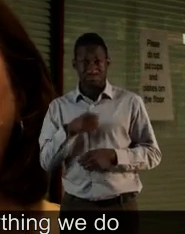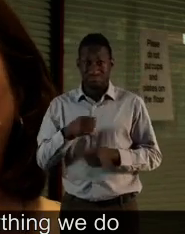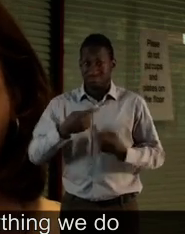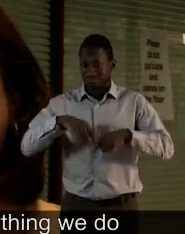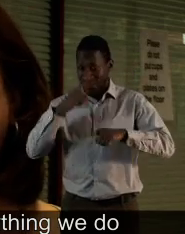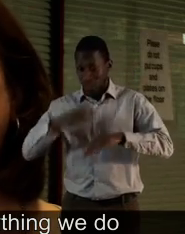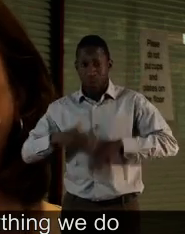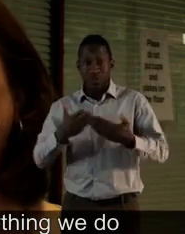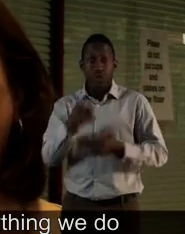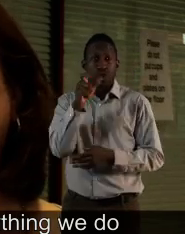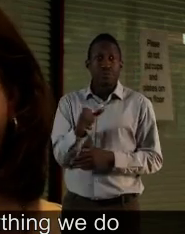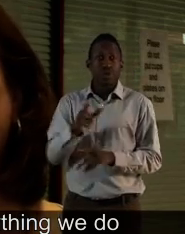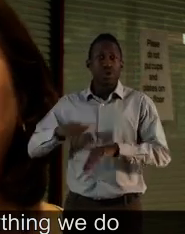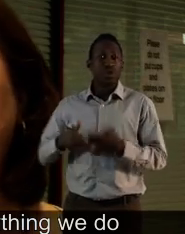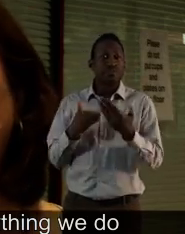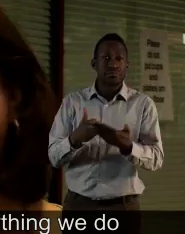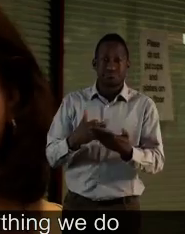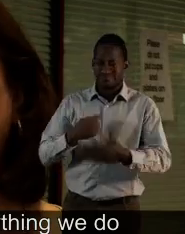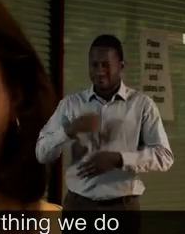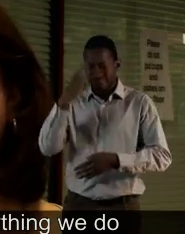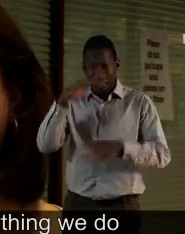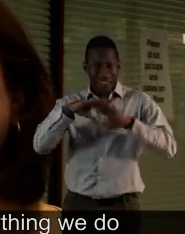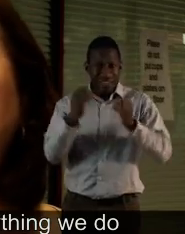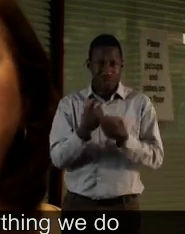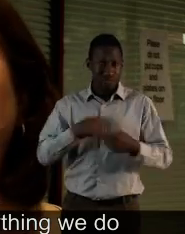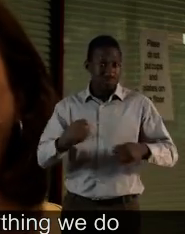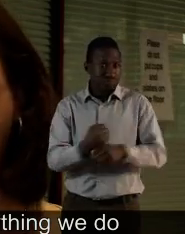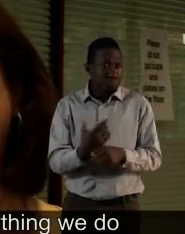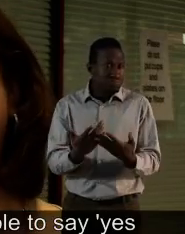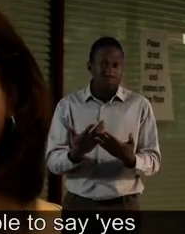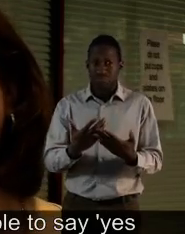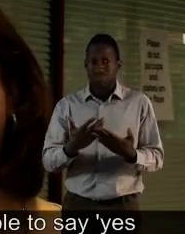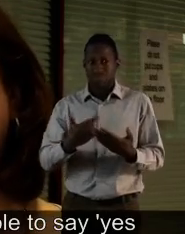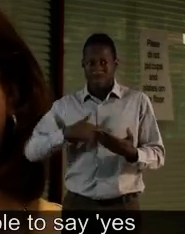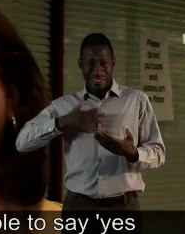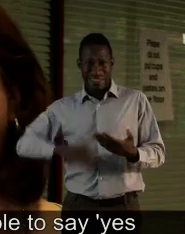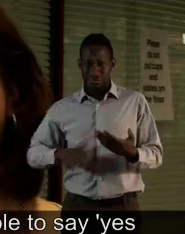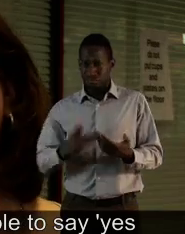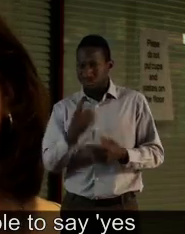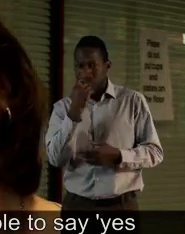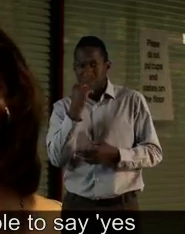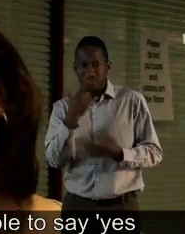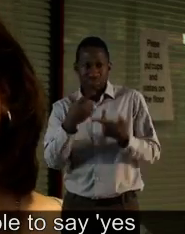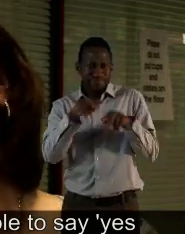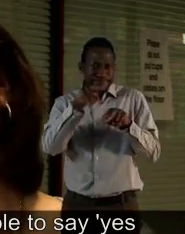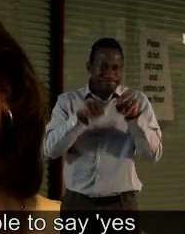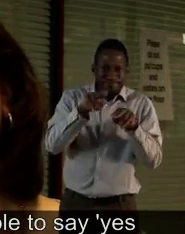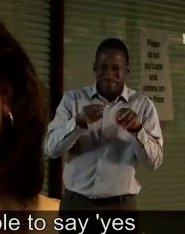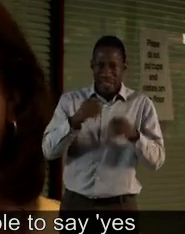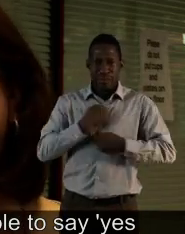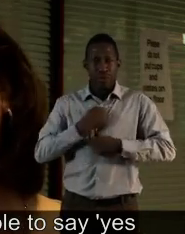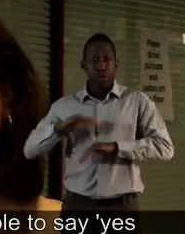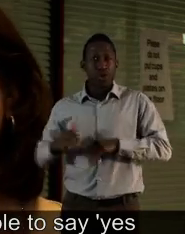in everything that we do in the voluntary sector, we need to be able to benchmark our services and be able to